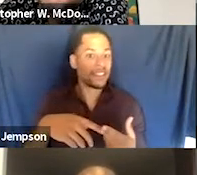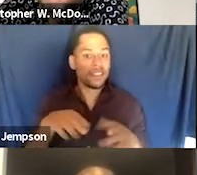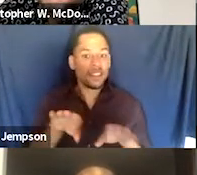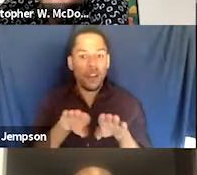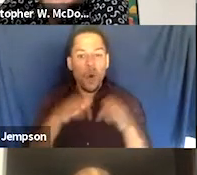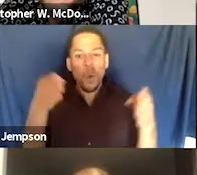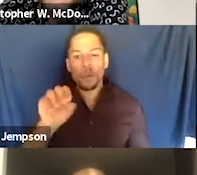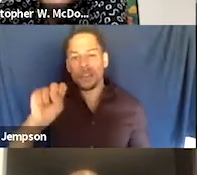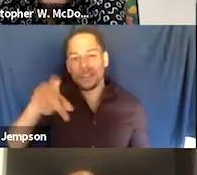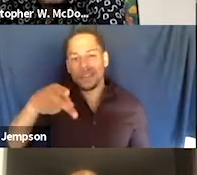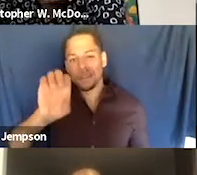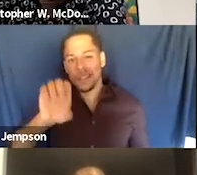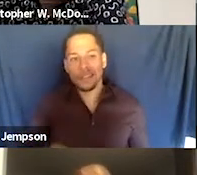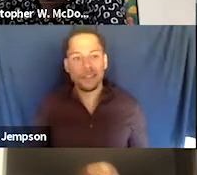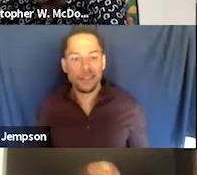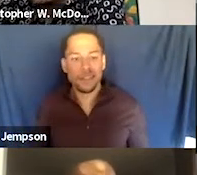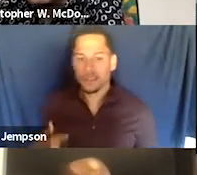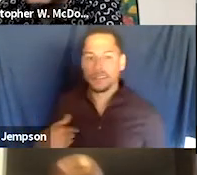I know.